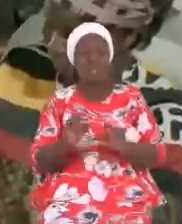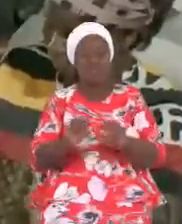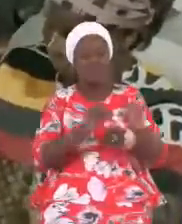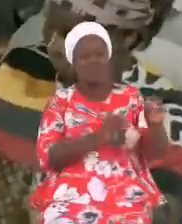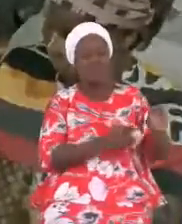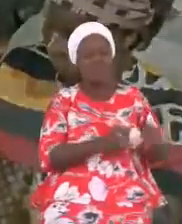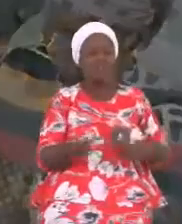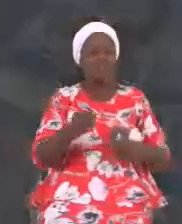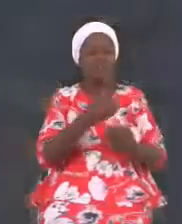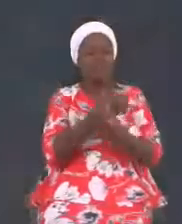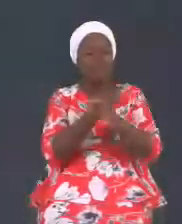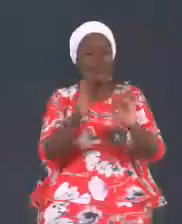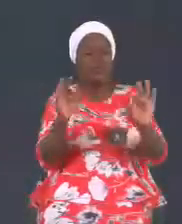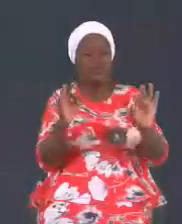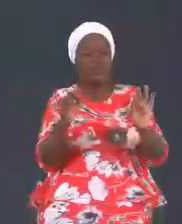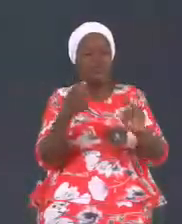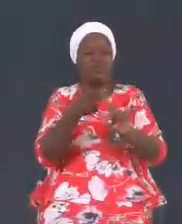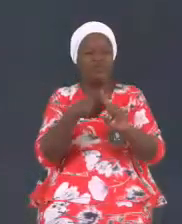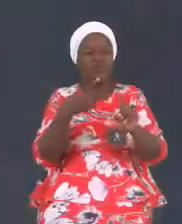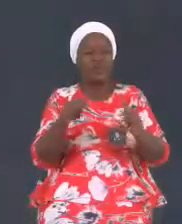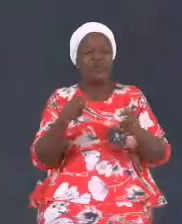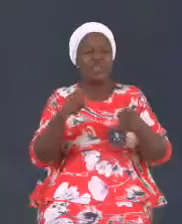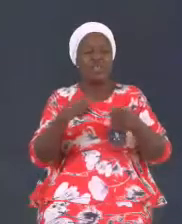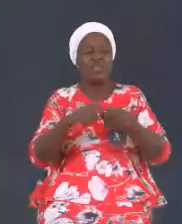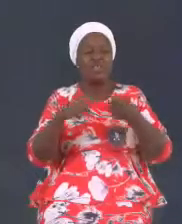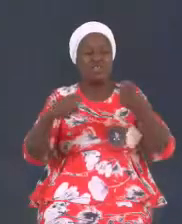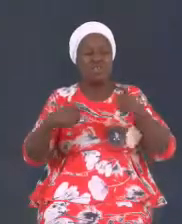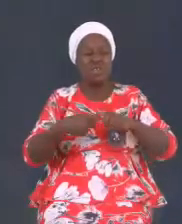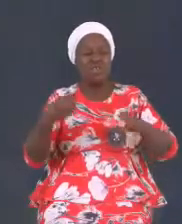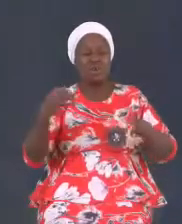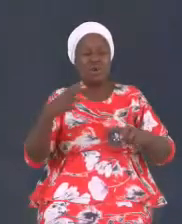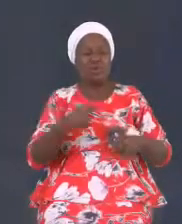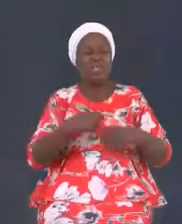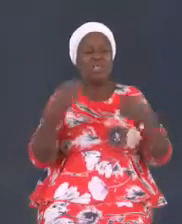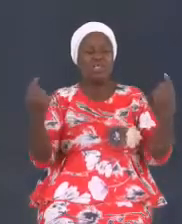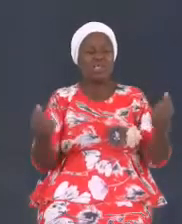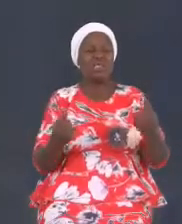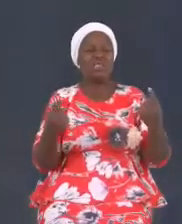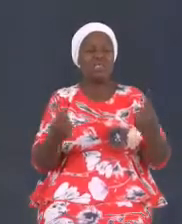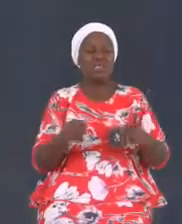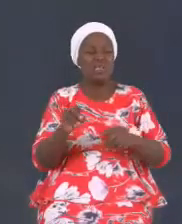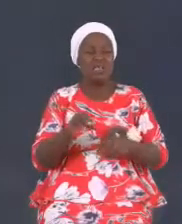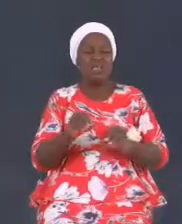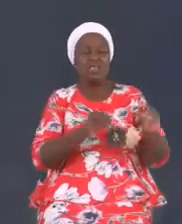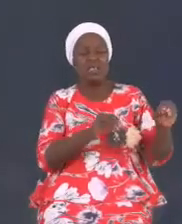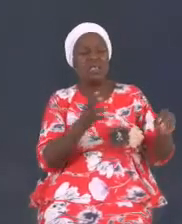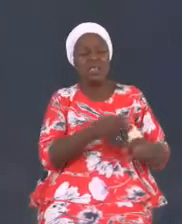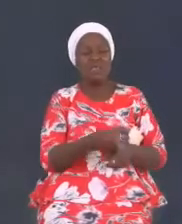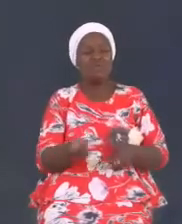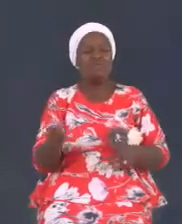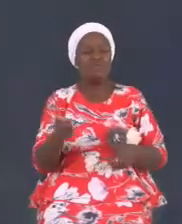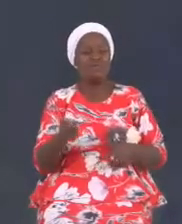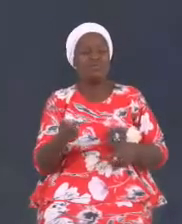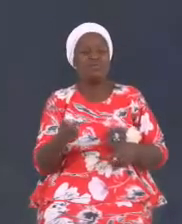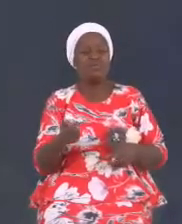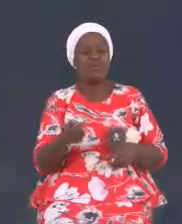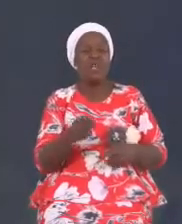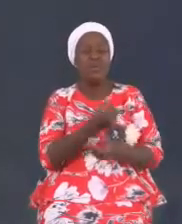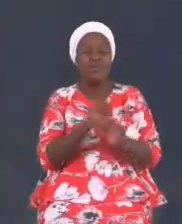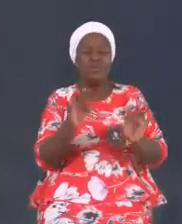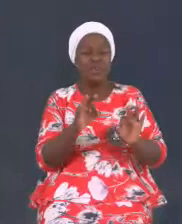free from the chains of their sins. Set them free from the habit of their